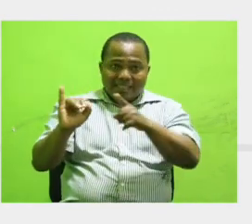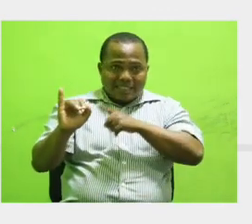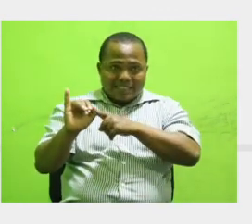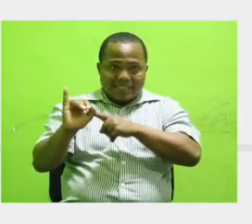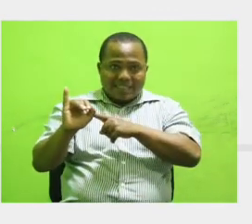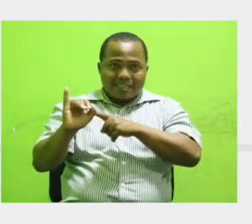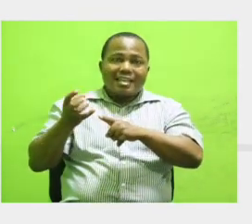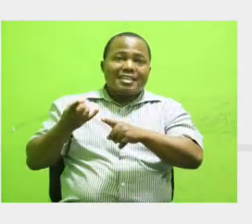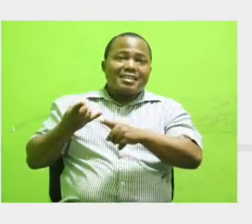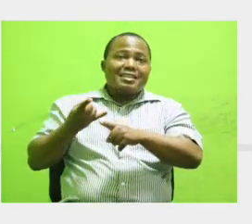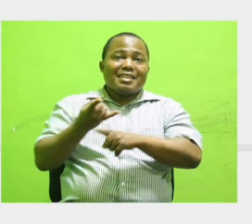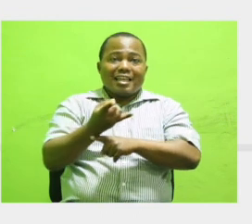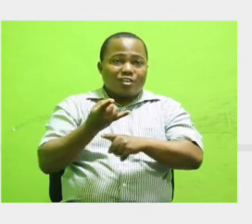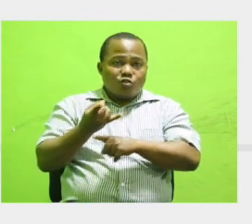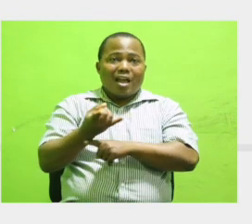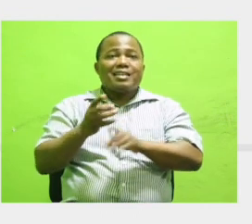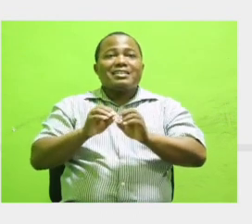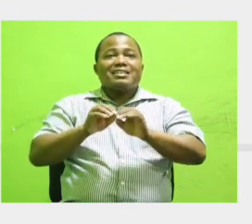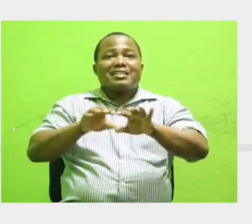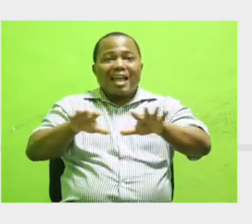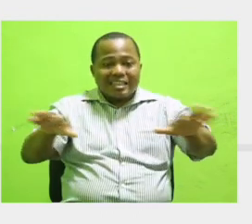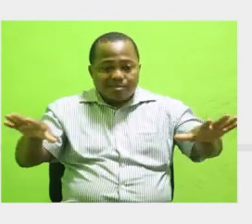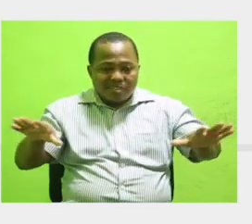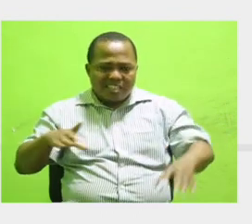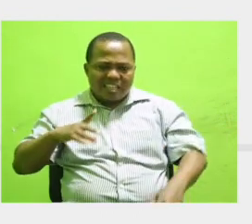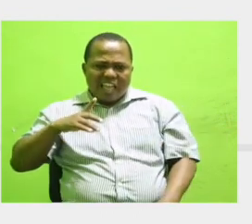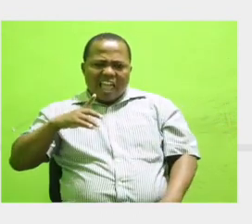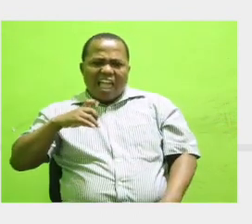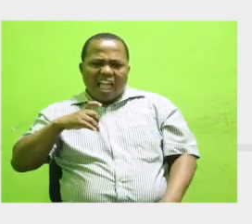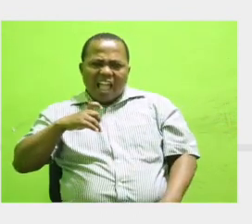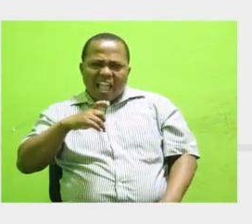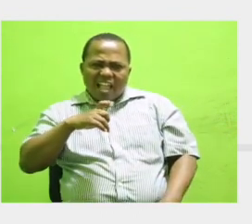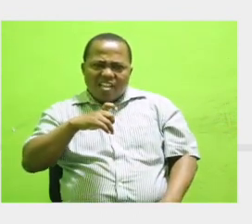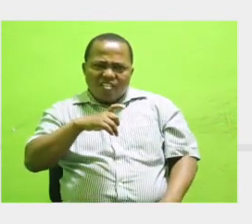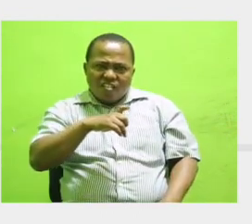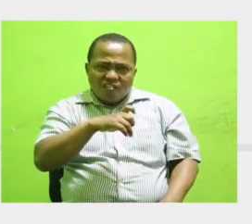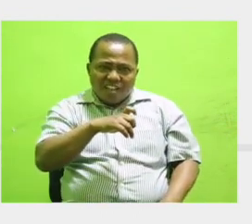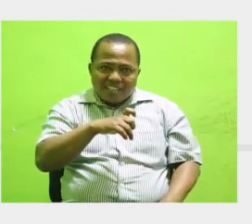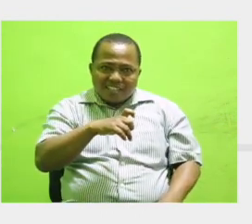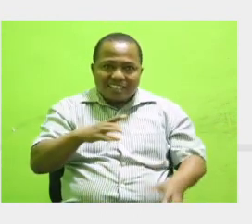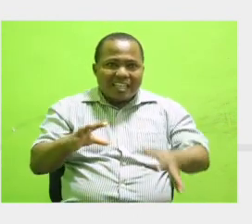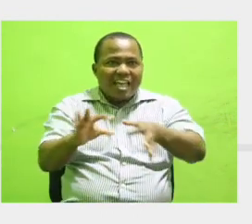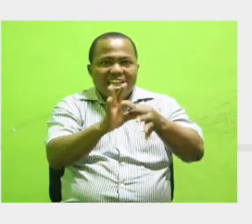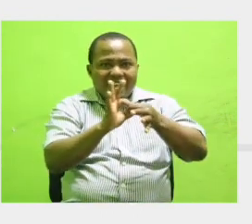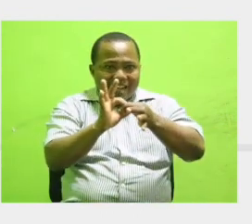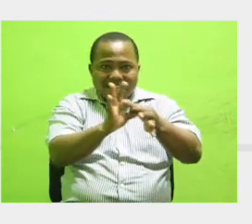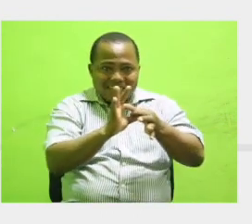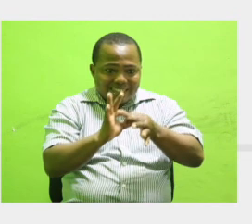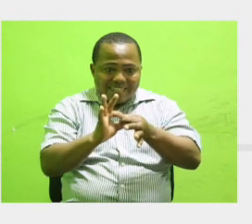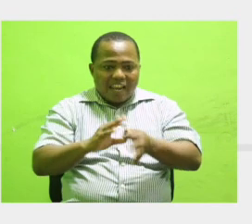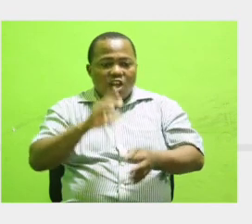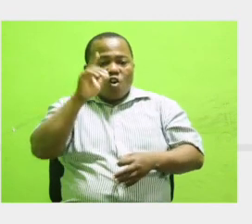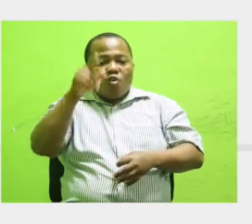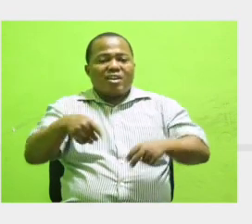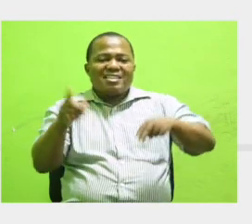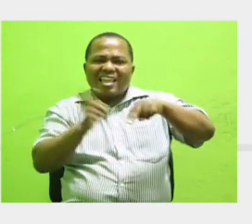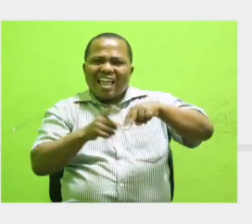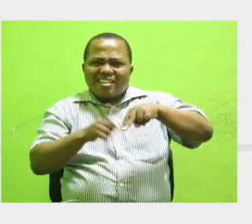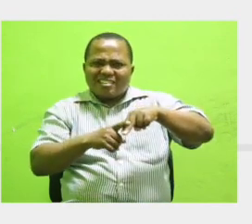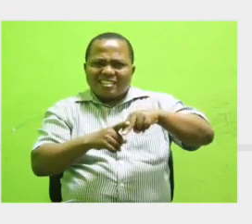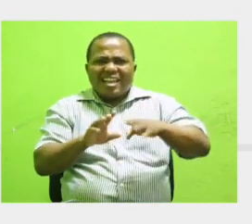the brother can have HIV AIDS. Also, always screening blood for transfusion in